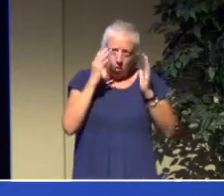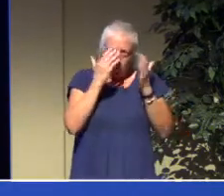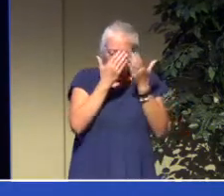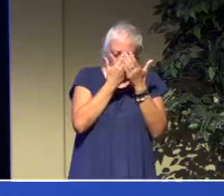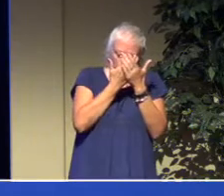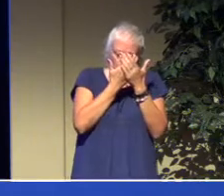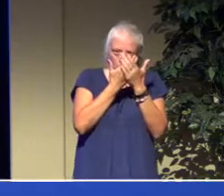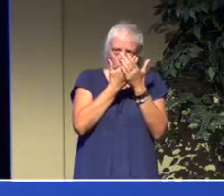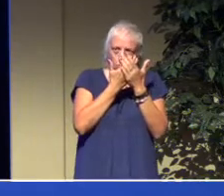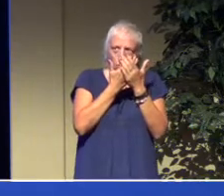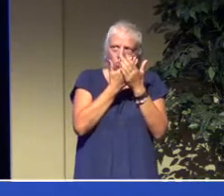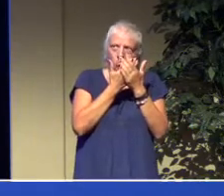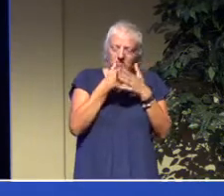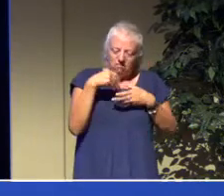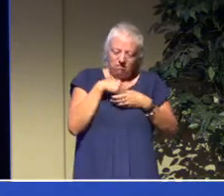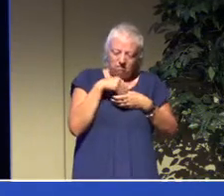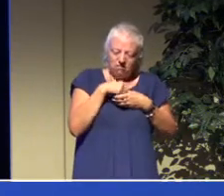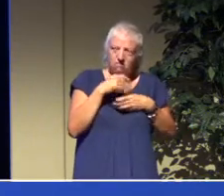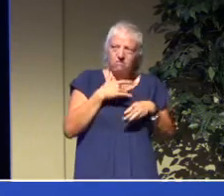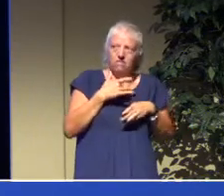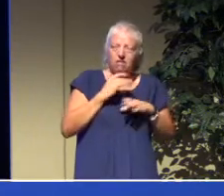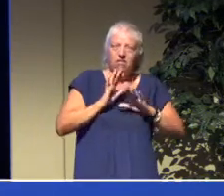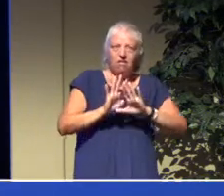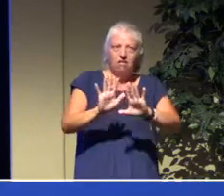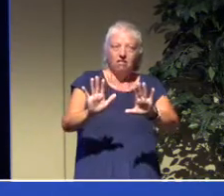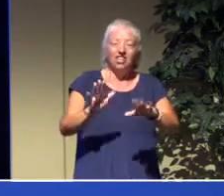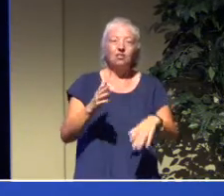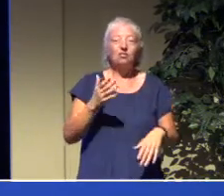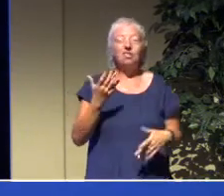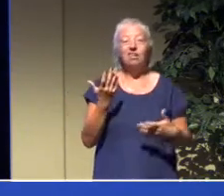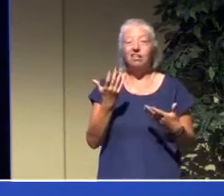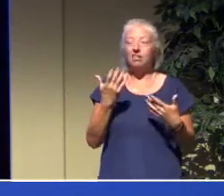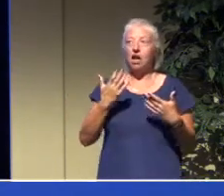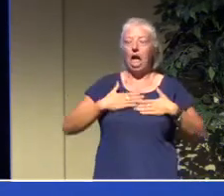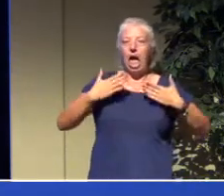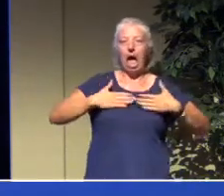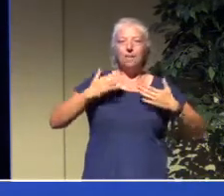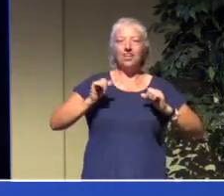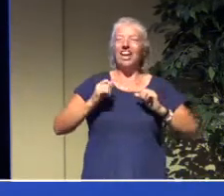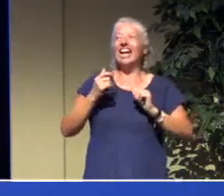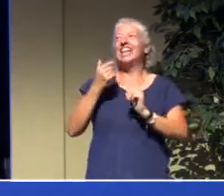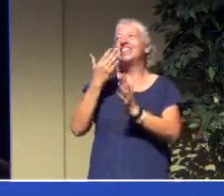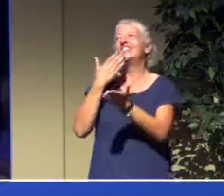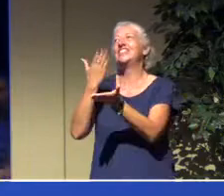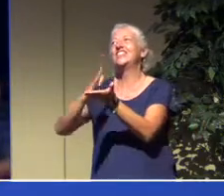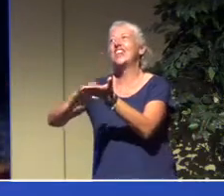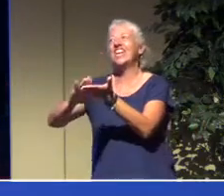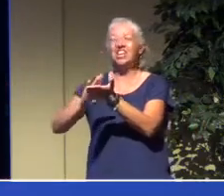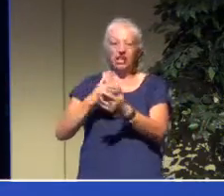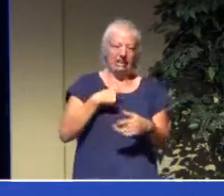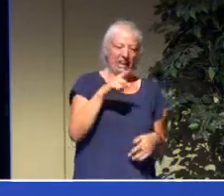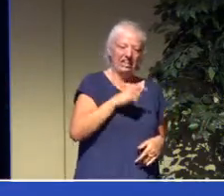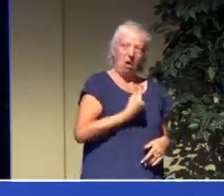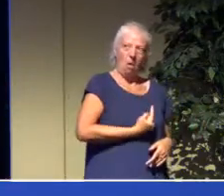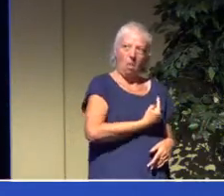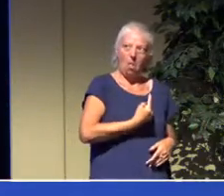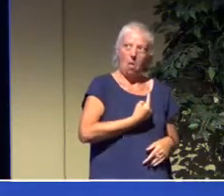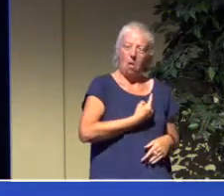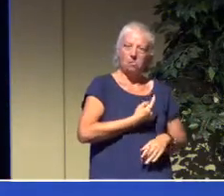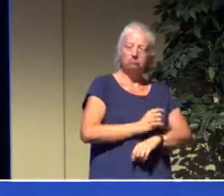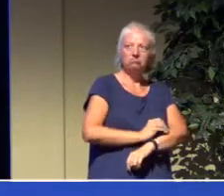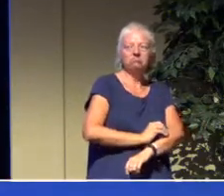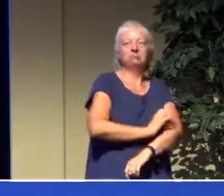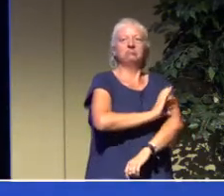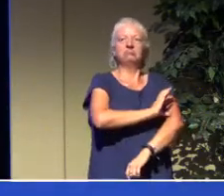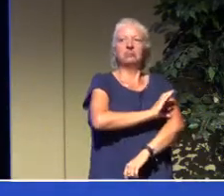that. You're grateful for an excuse to get out of an invitation sometimes because you just need to be alone and recharge. He said, this is all of the